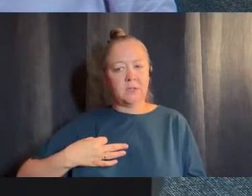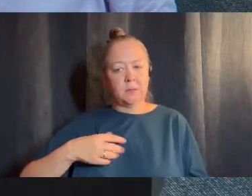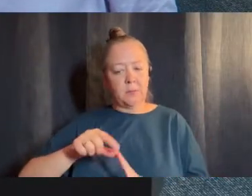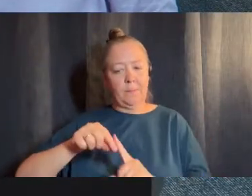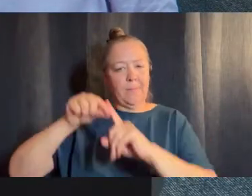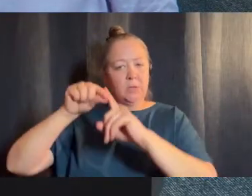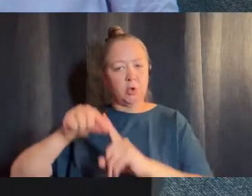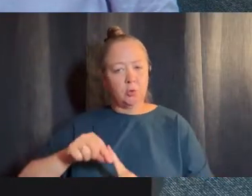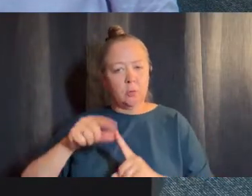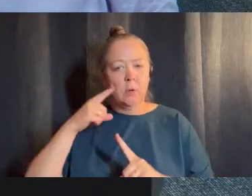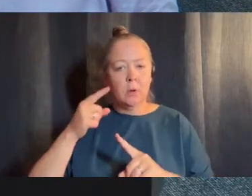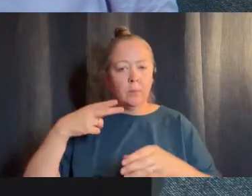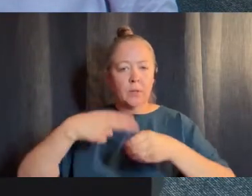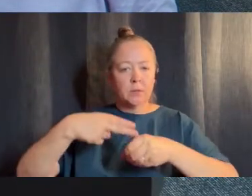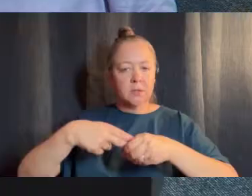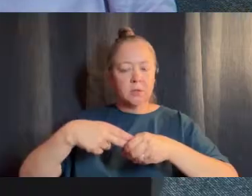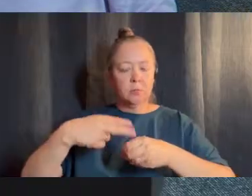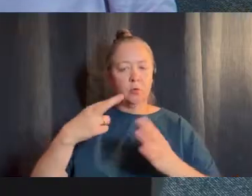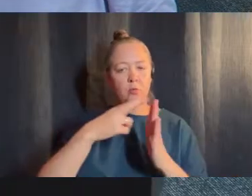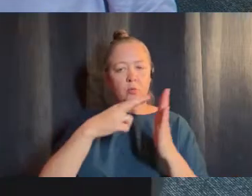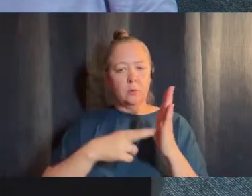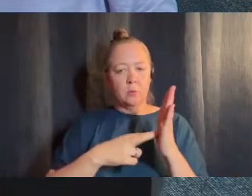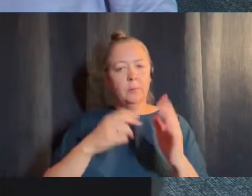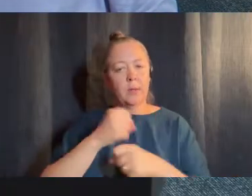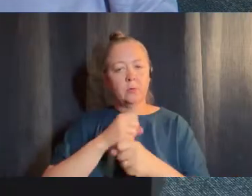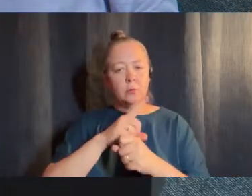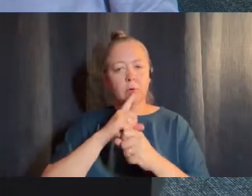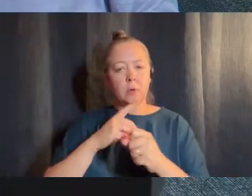so that the standards apply equally to everyone.